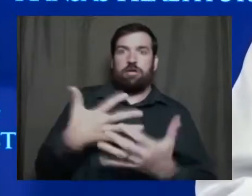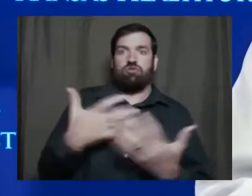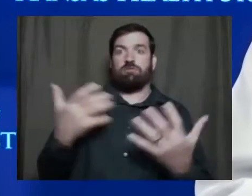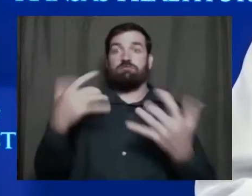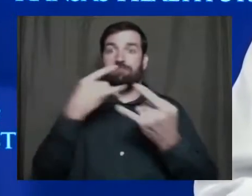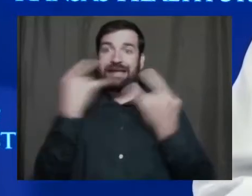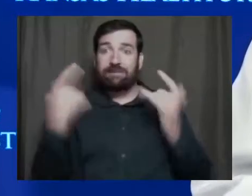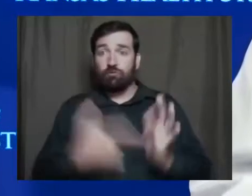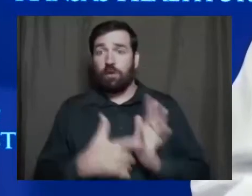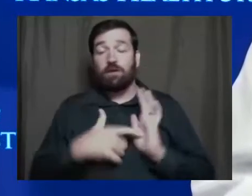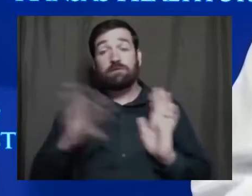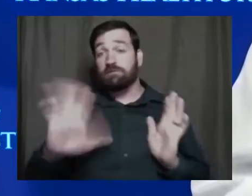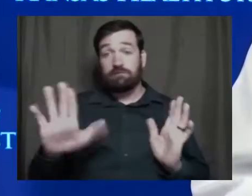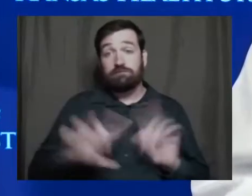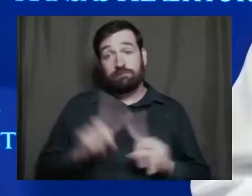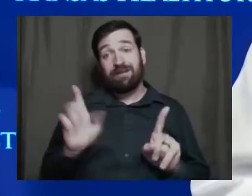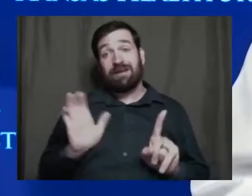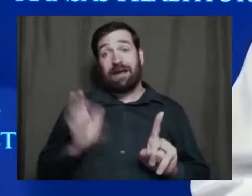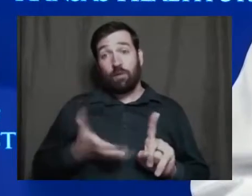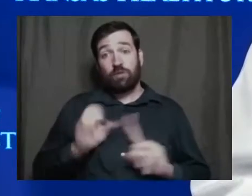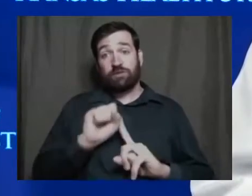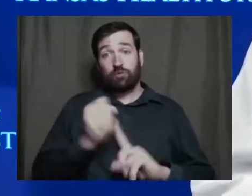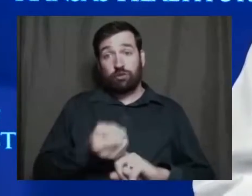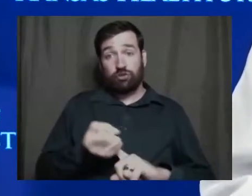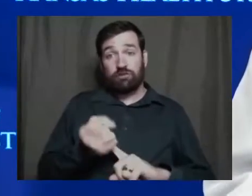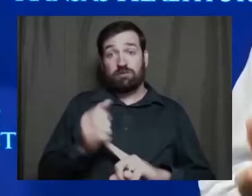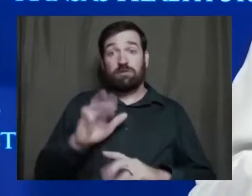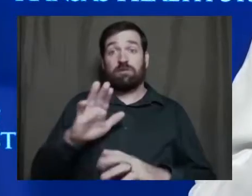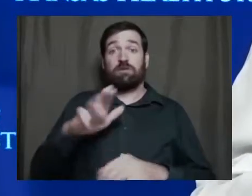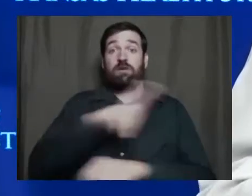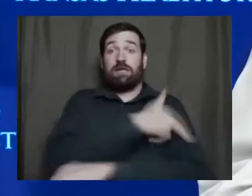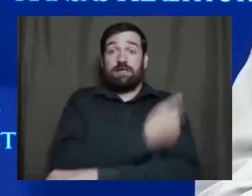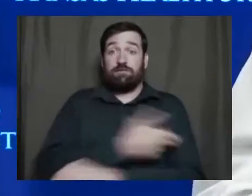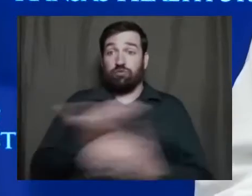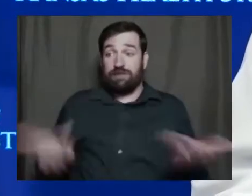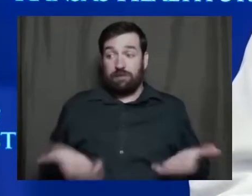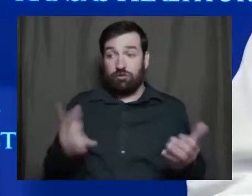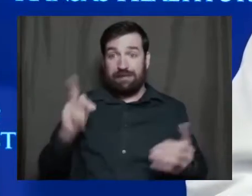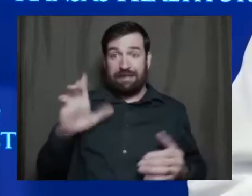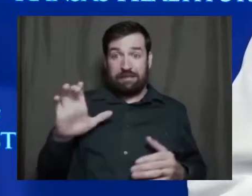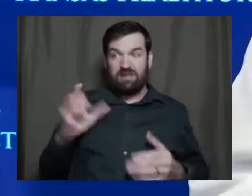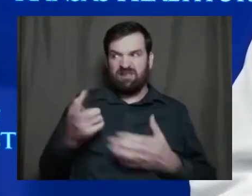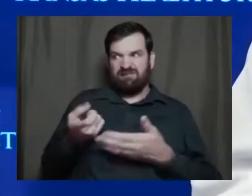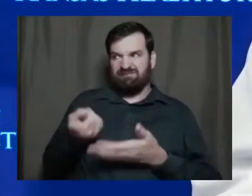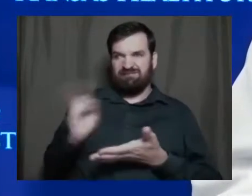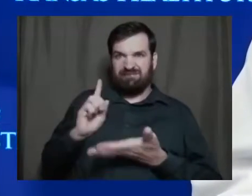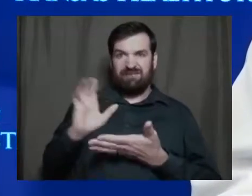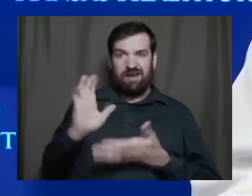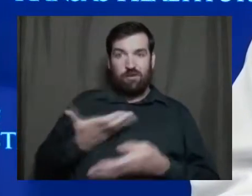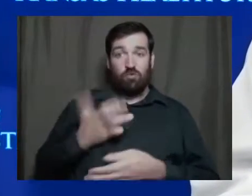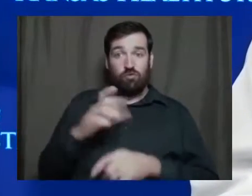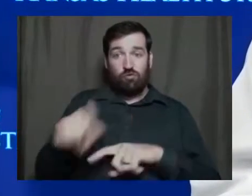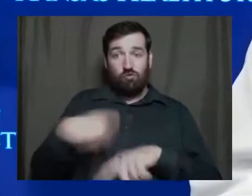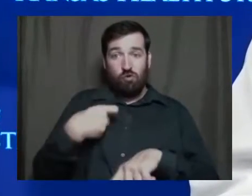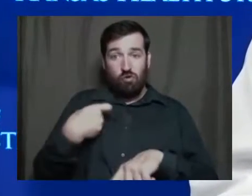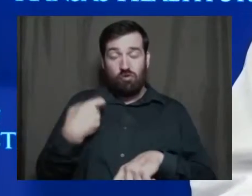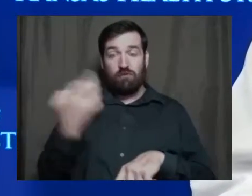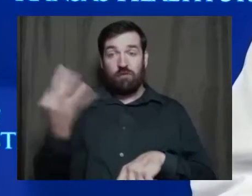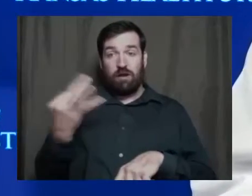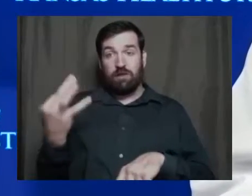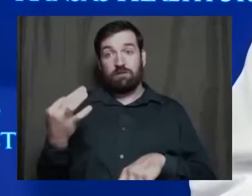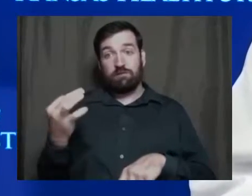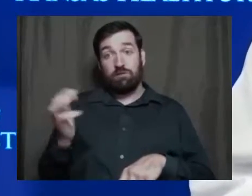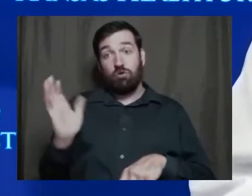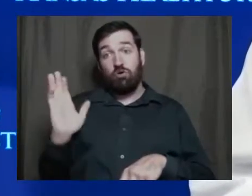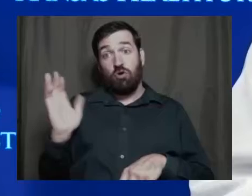here's our situation. Your hospitals in Kansas City, when we went through our call last week, on a Friday, we were all really full. There were only a